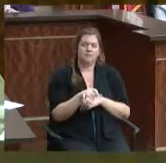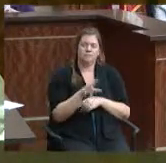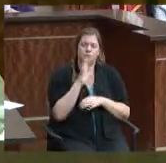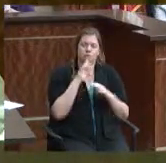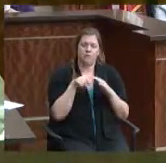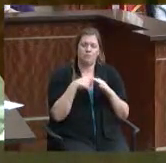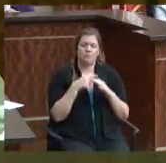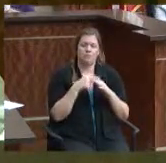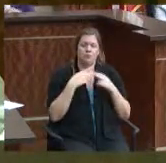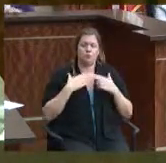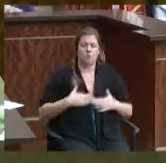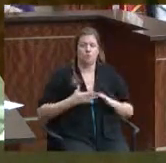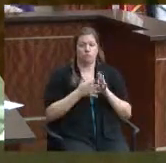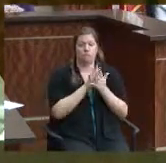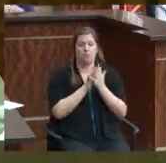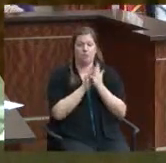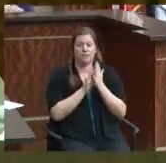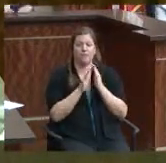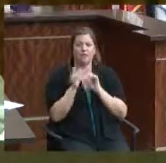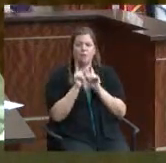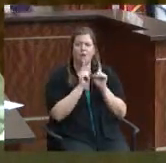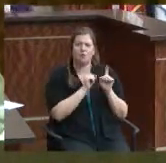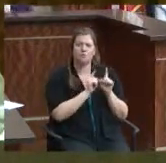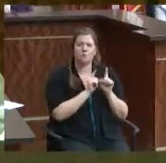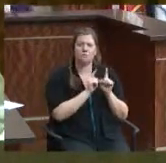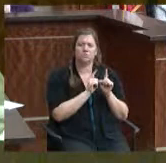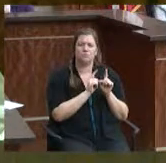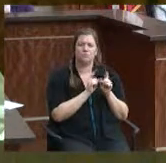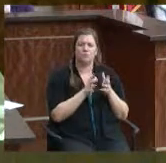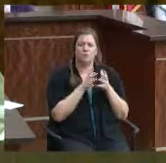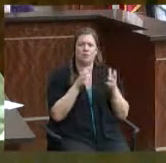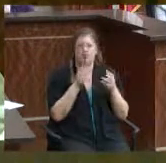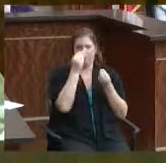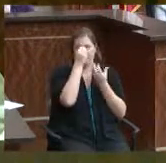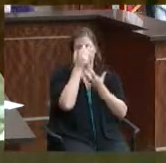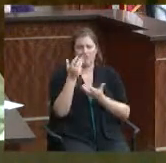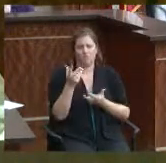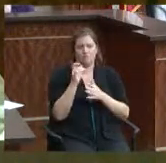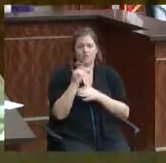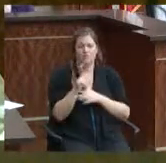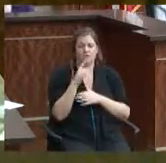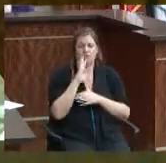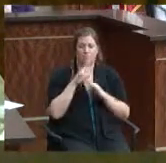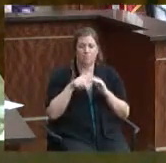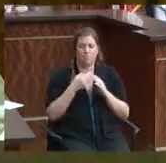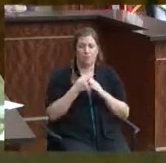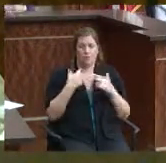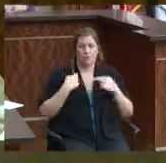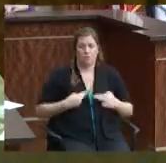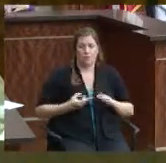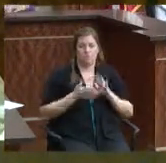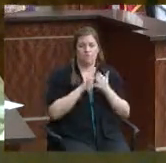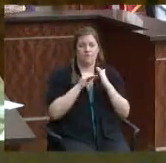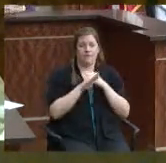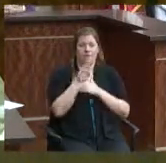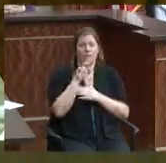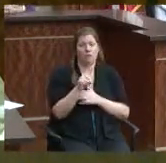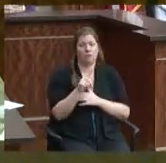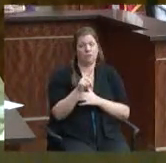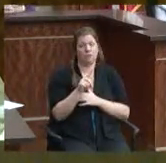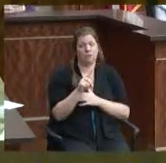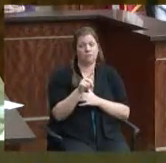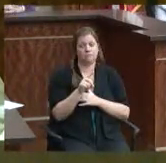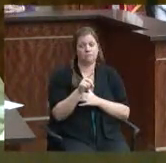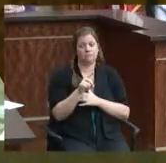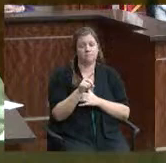addresses human trafficking. In fact, there's a number of bits of legislation that address human trafficking in the state of Maryland.